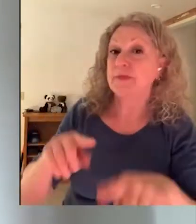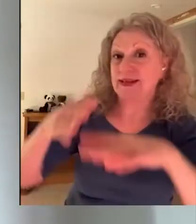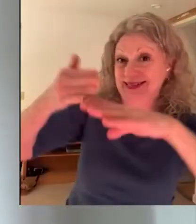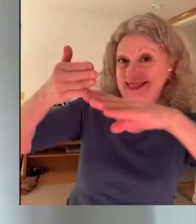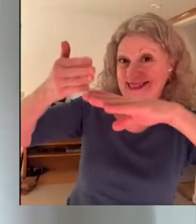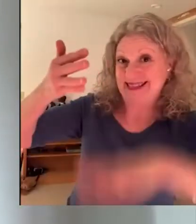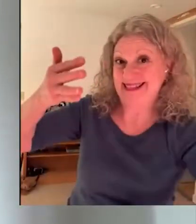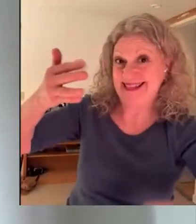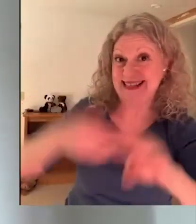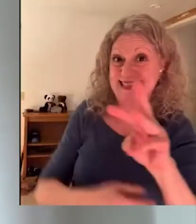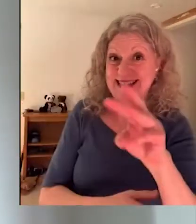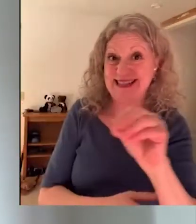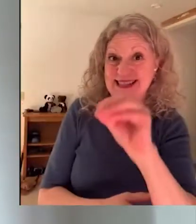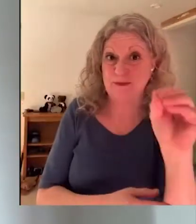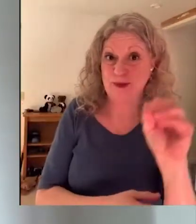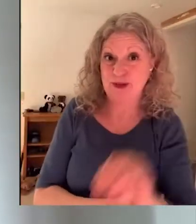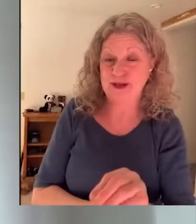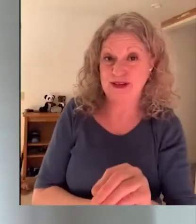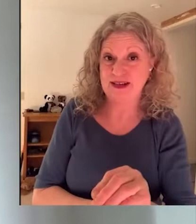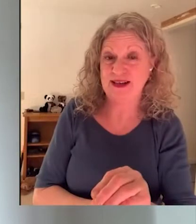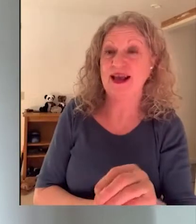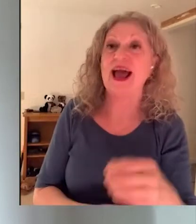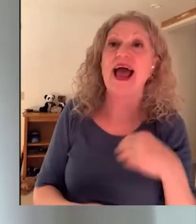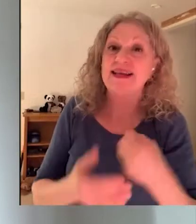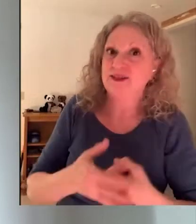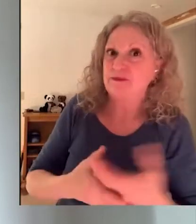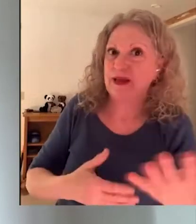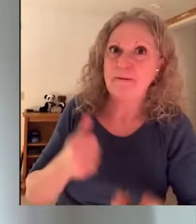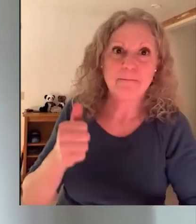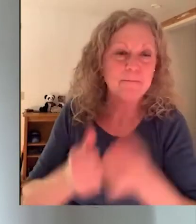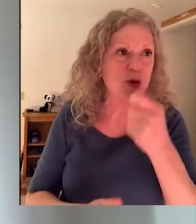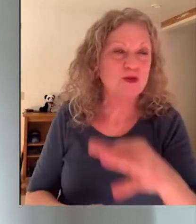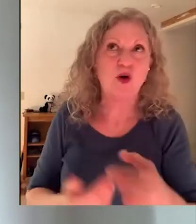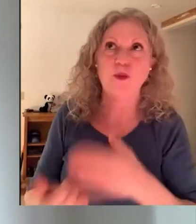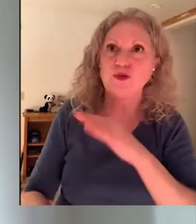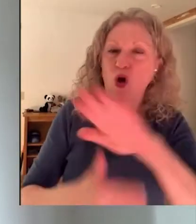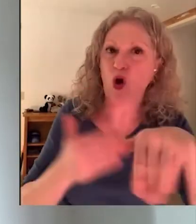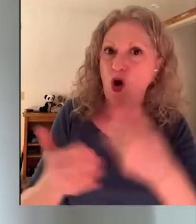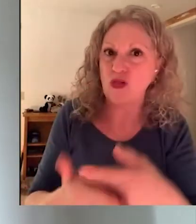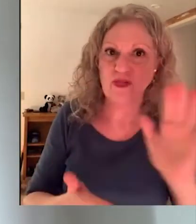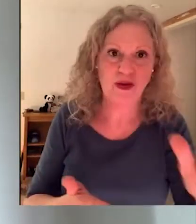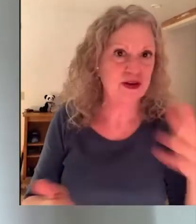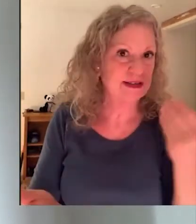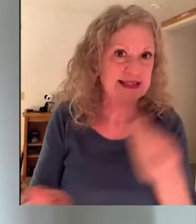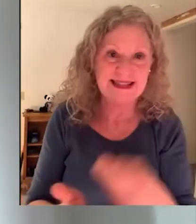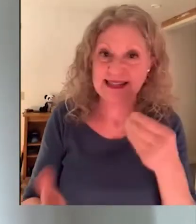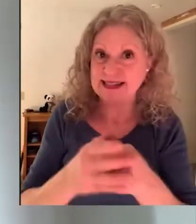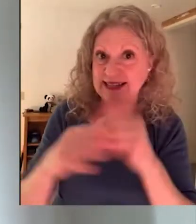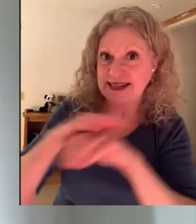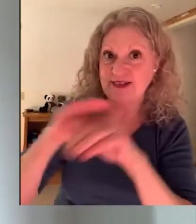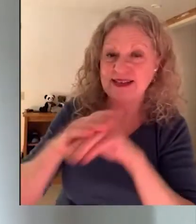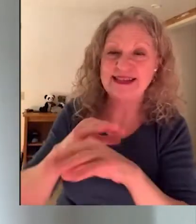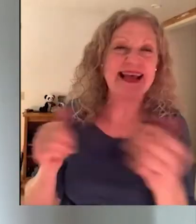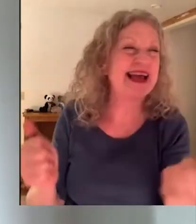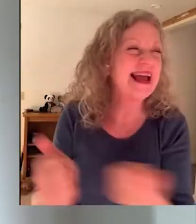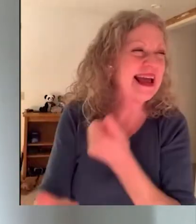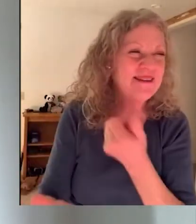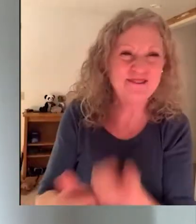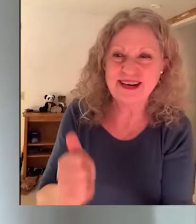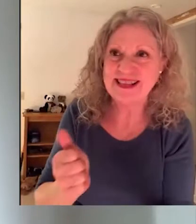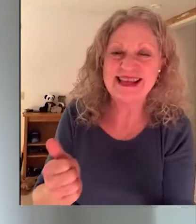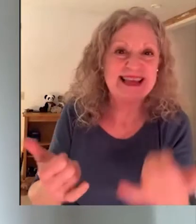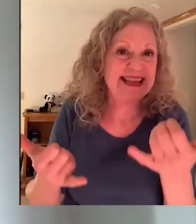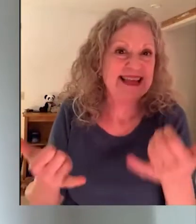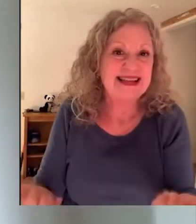60% have spent most, if not all, of their savings. All of the savings buffer is essentially now in